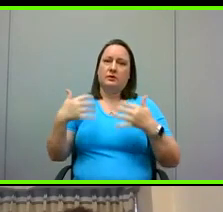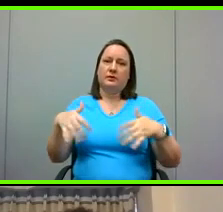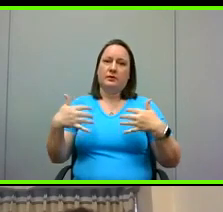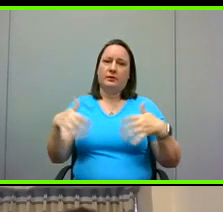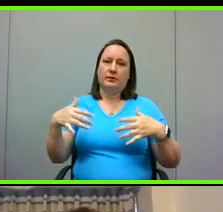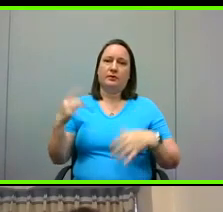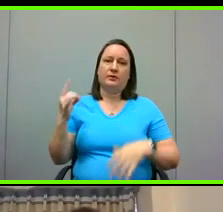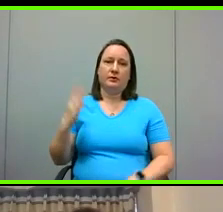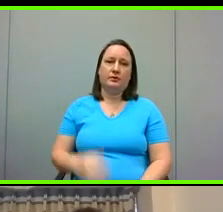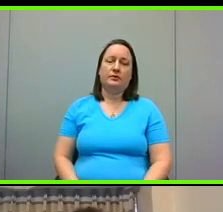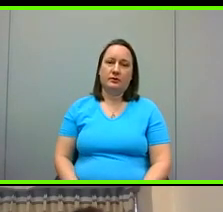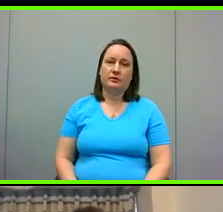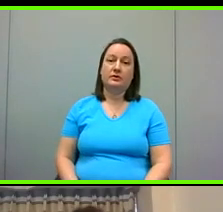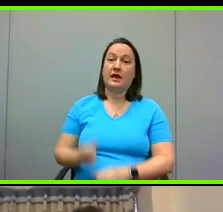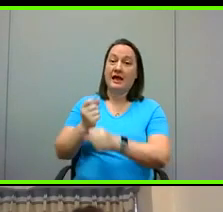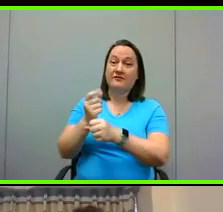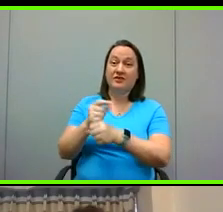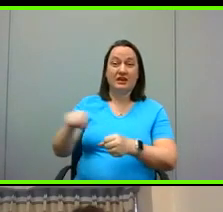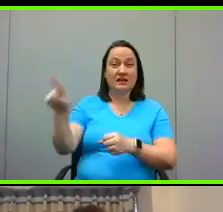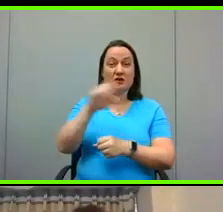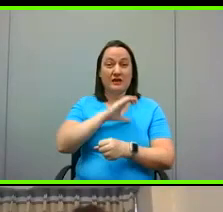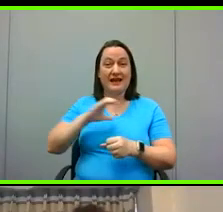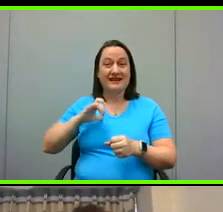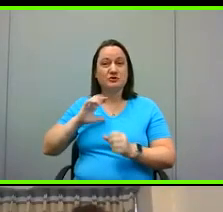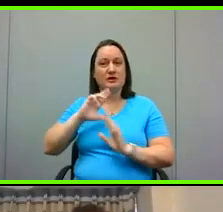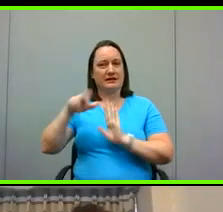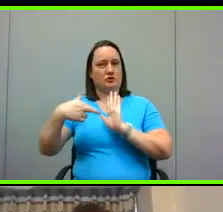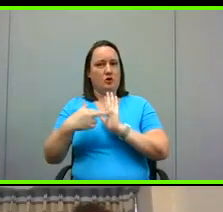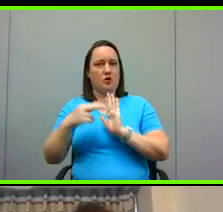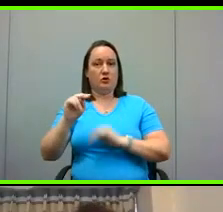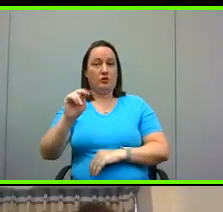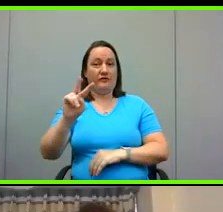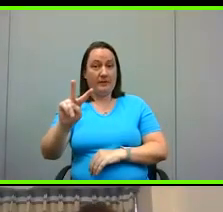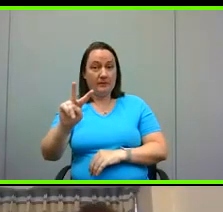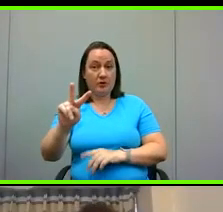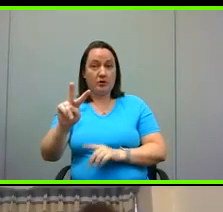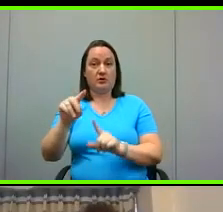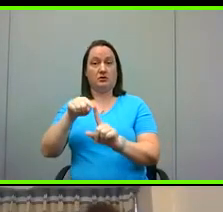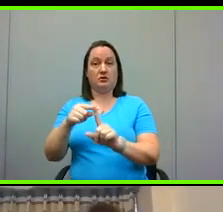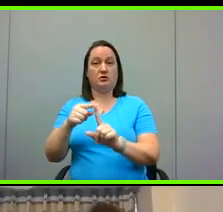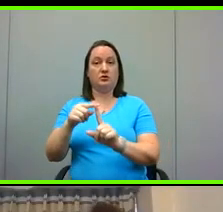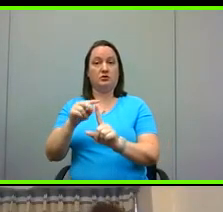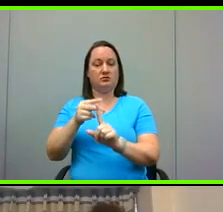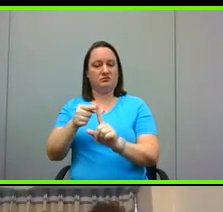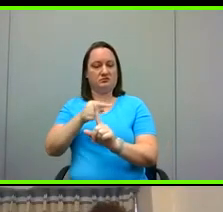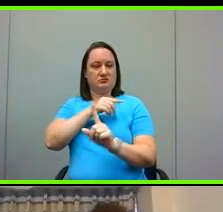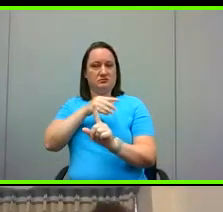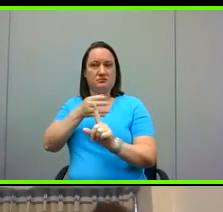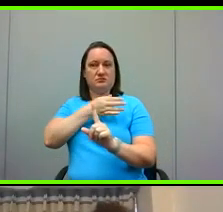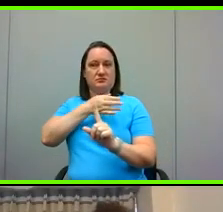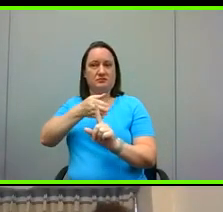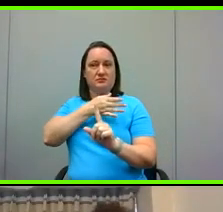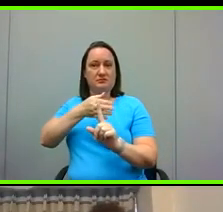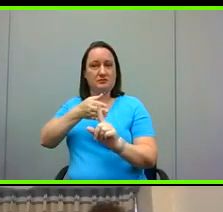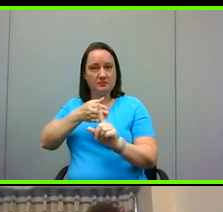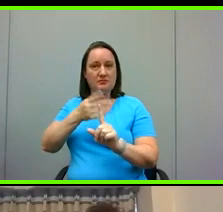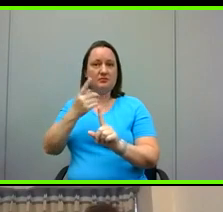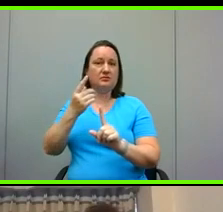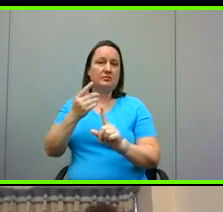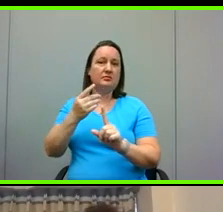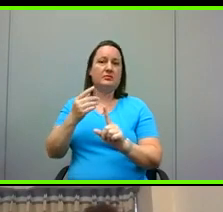year the council has a role in November that you look at the past and the past performance of